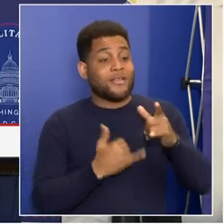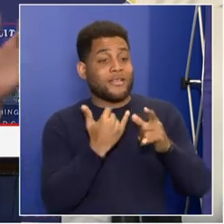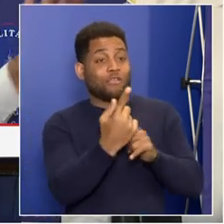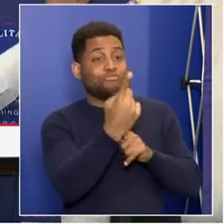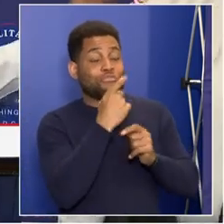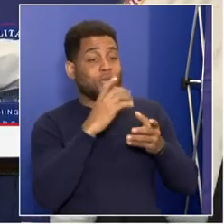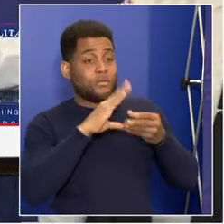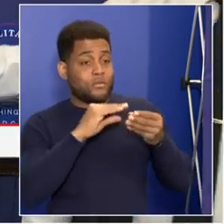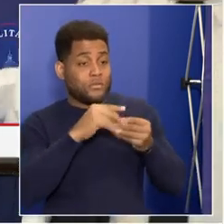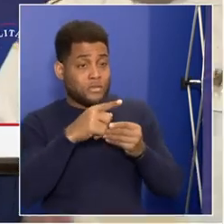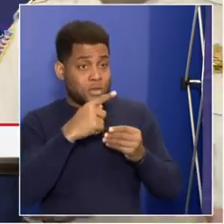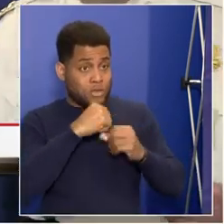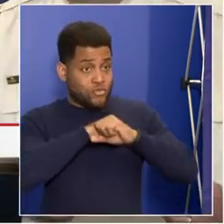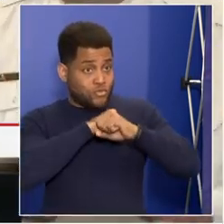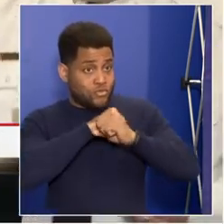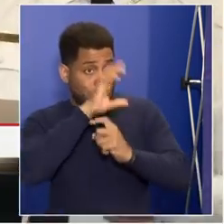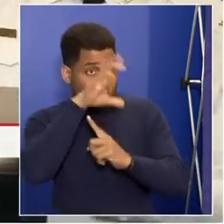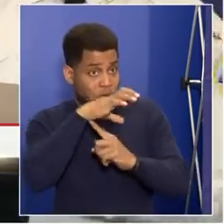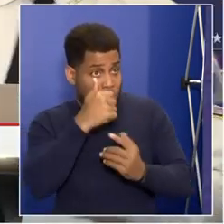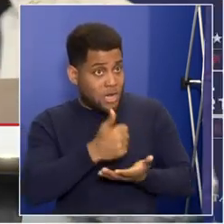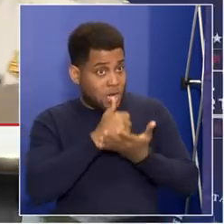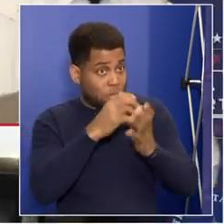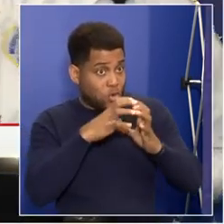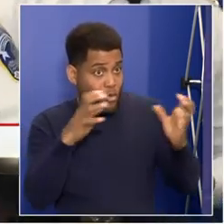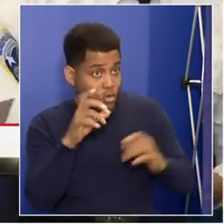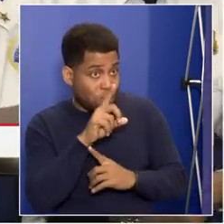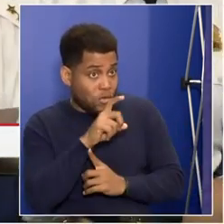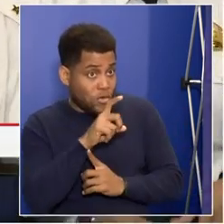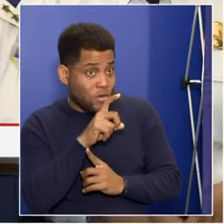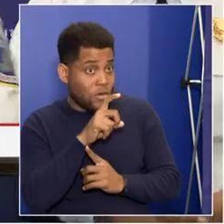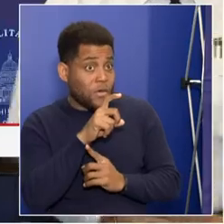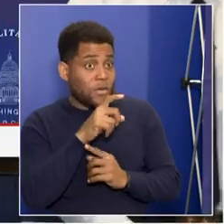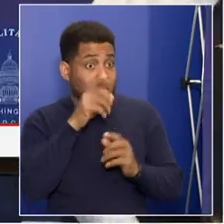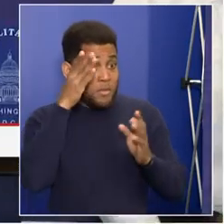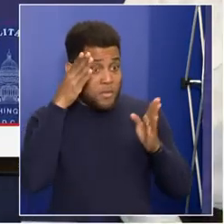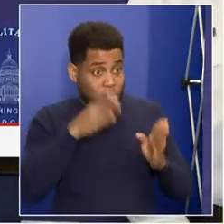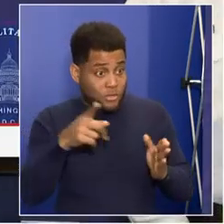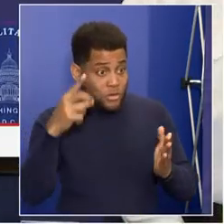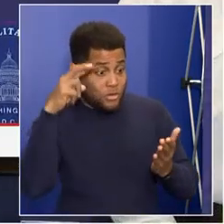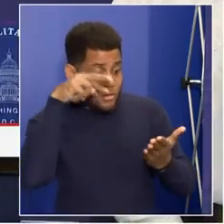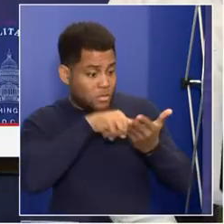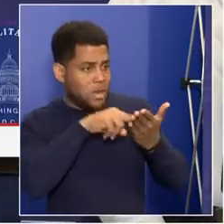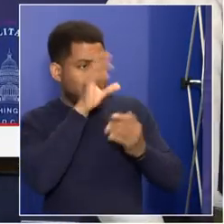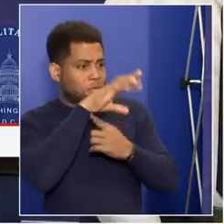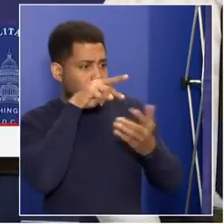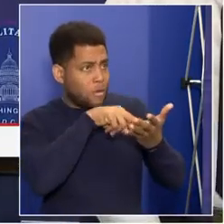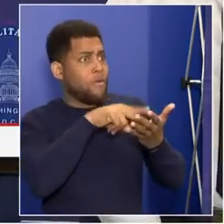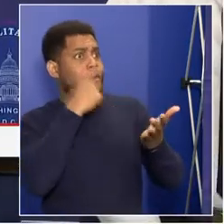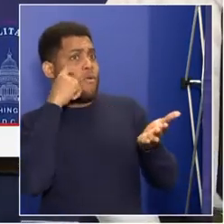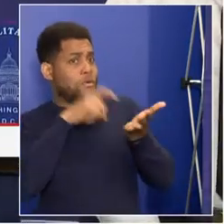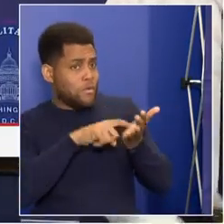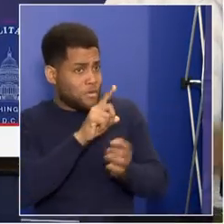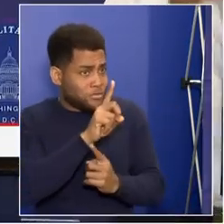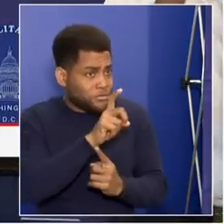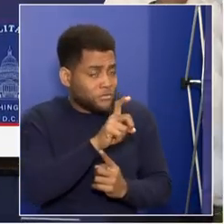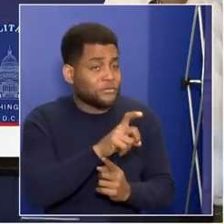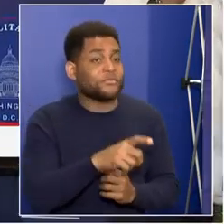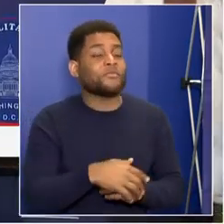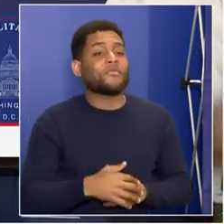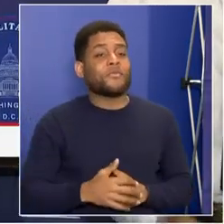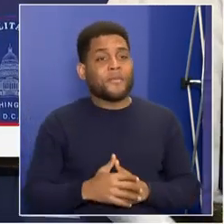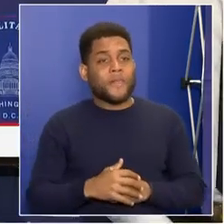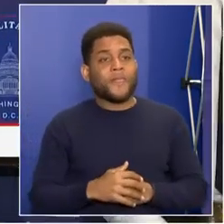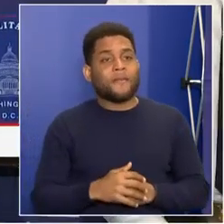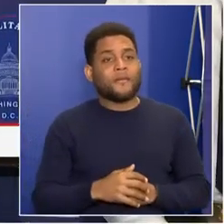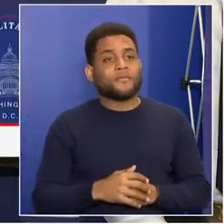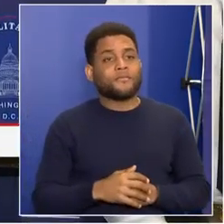that video, and how many leads came in? Yeah, so unfortunately, I can't get into the specifics of that case because it